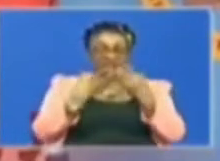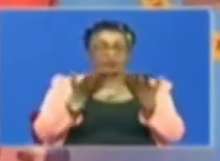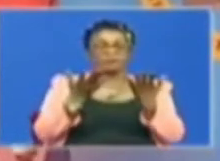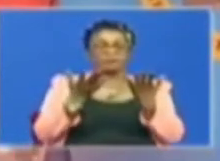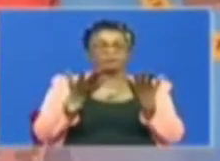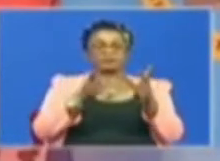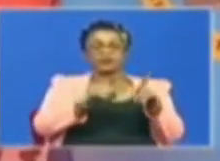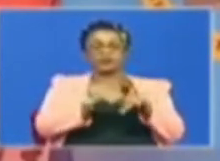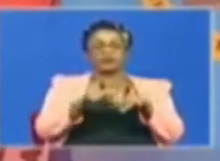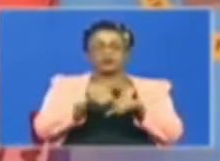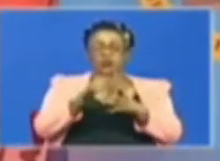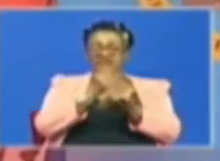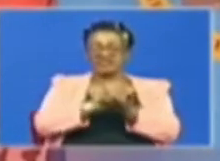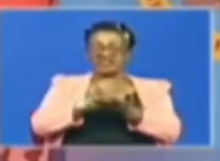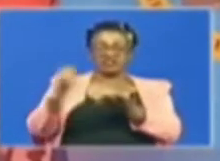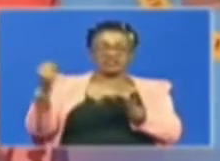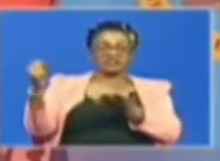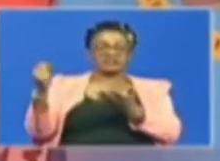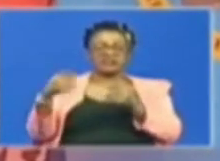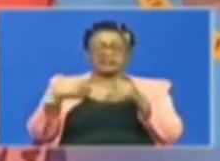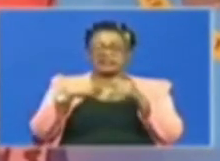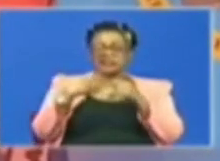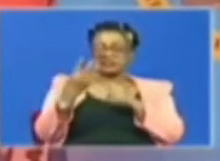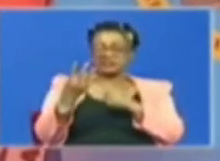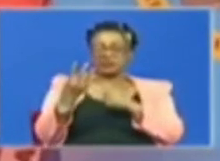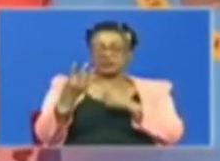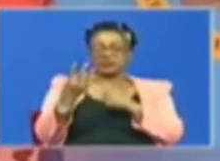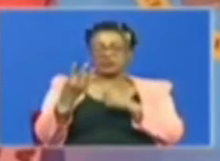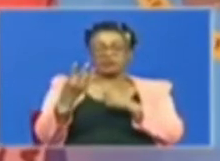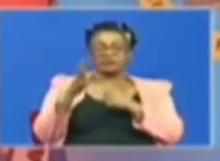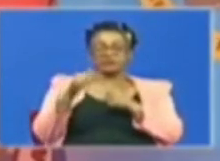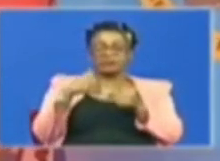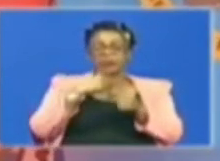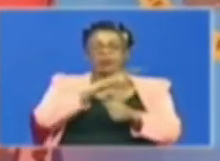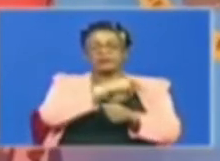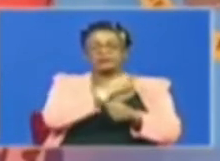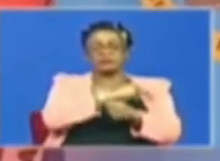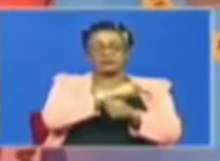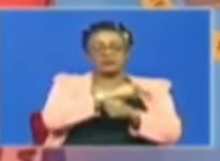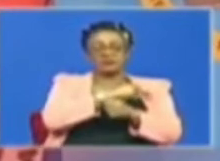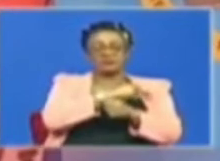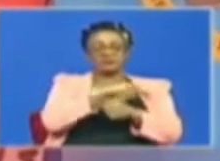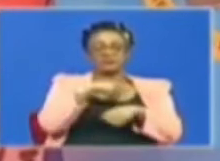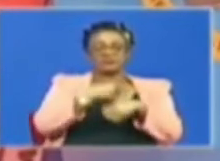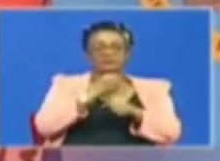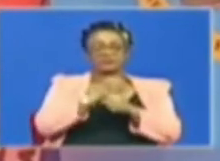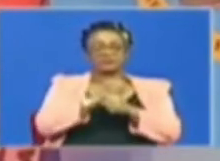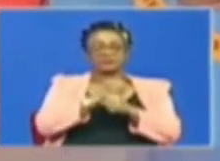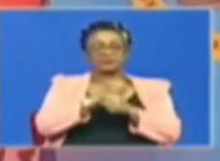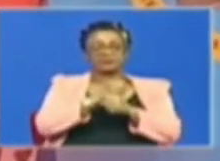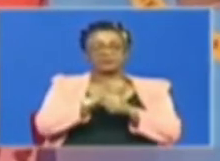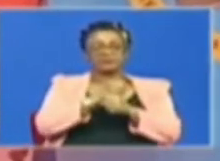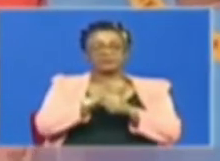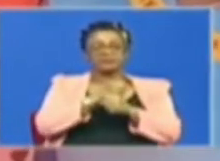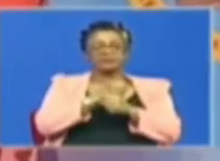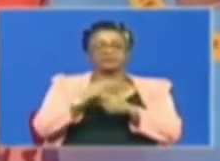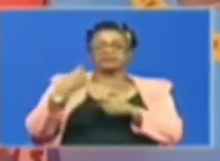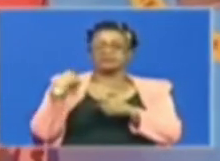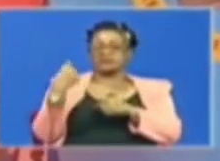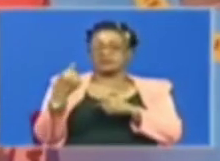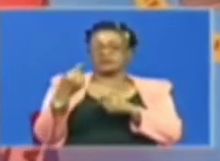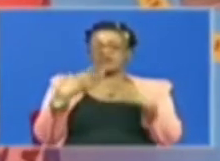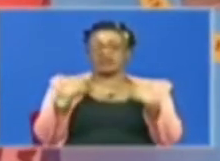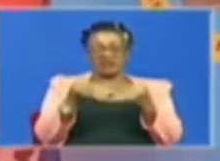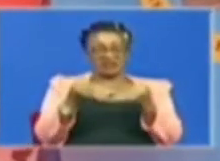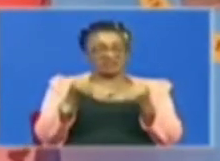have also discharged 64 patients from our hospitals, bringing now the number of